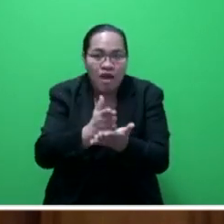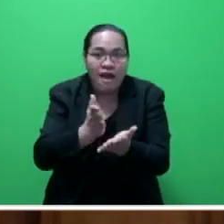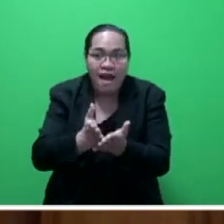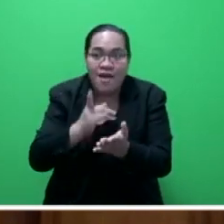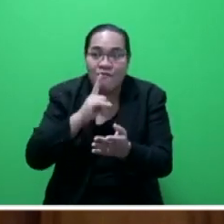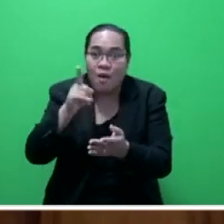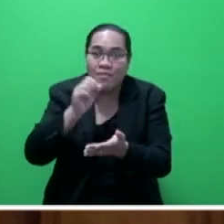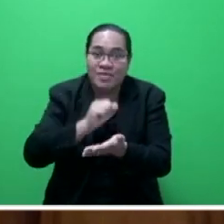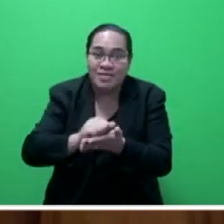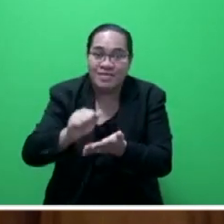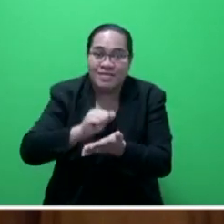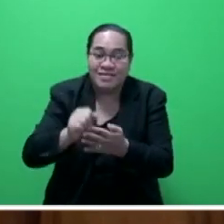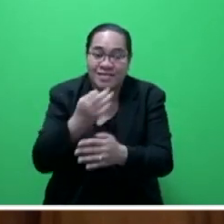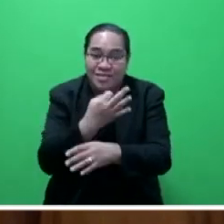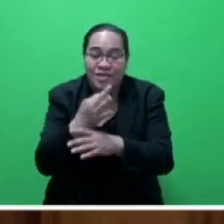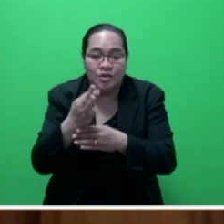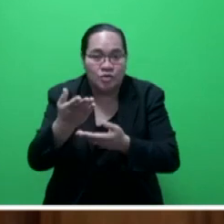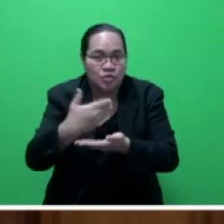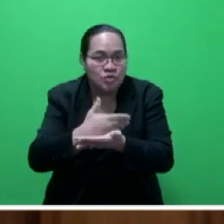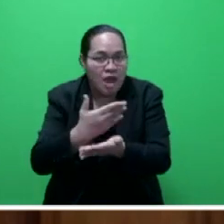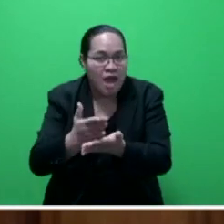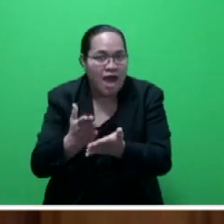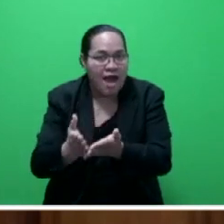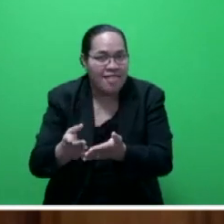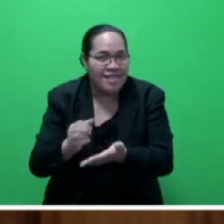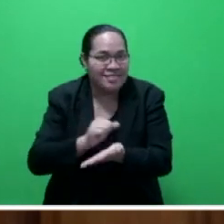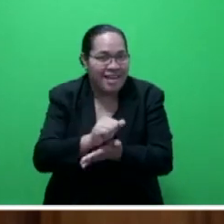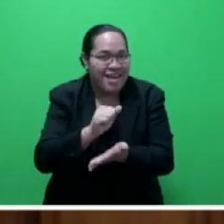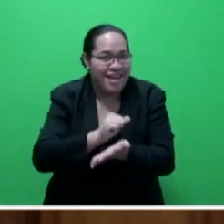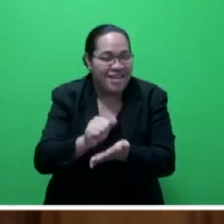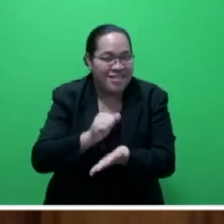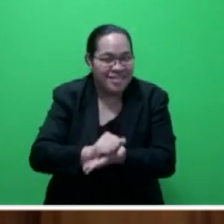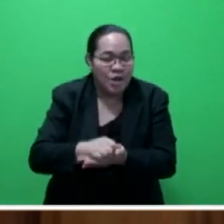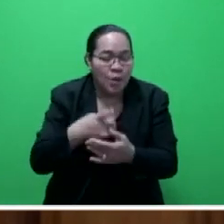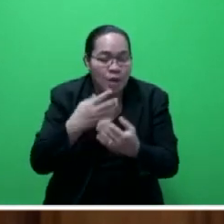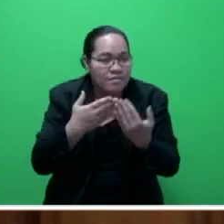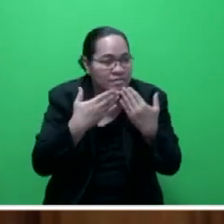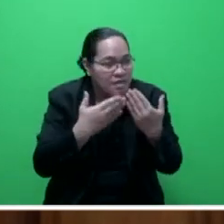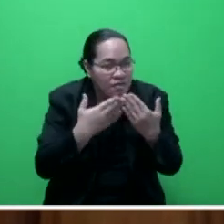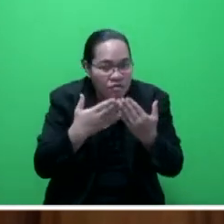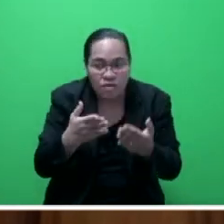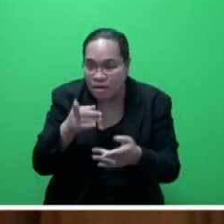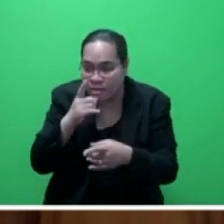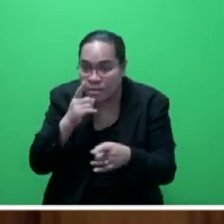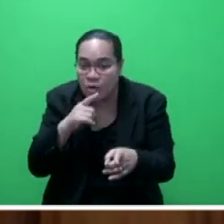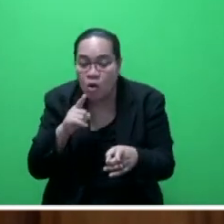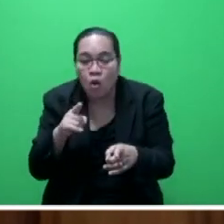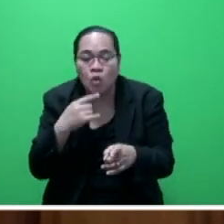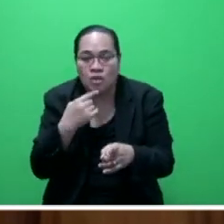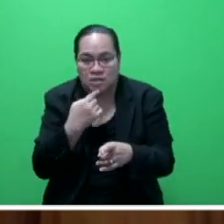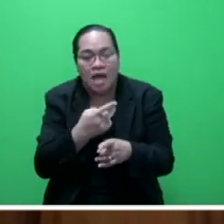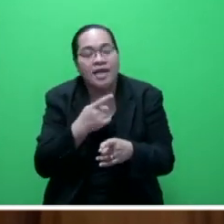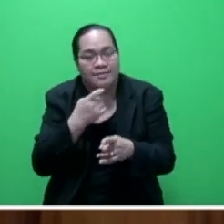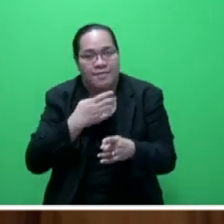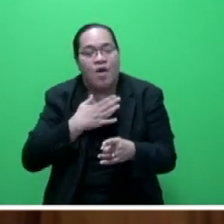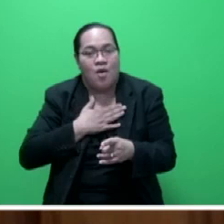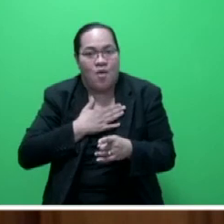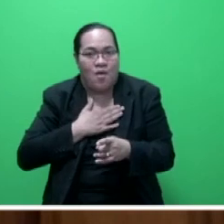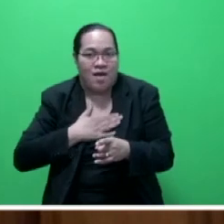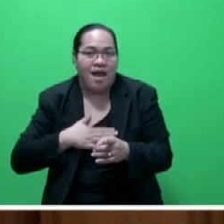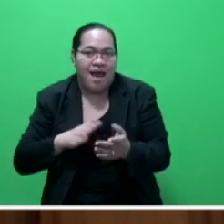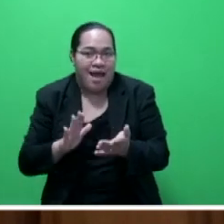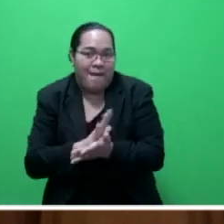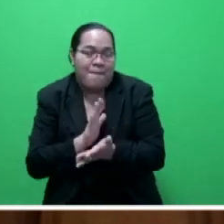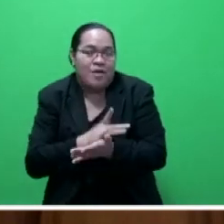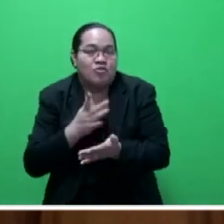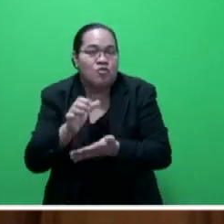sales with resource owners. We are grateful to the retailers who have indicated their willingness to